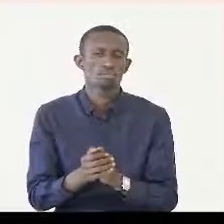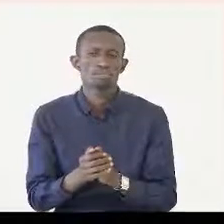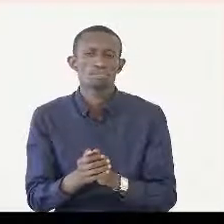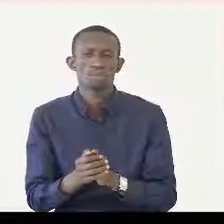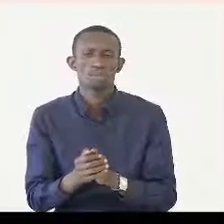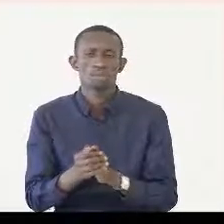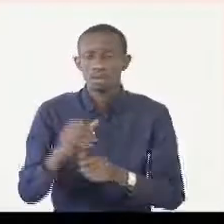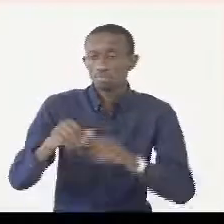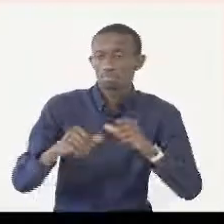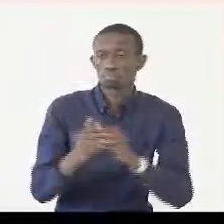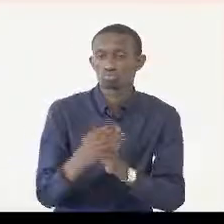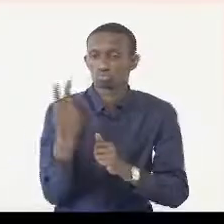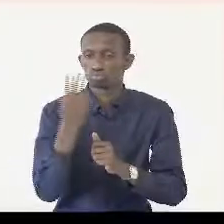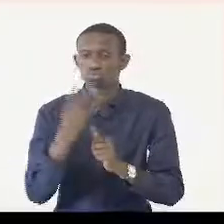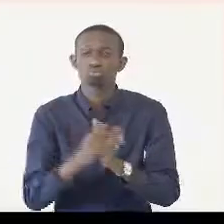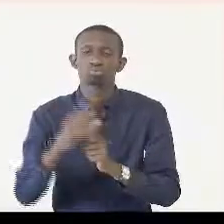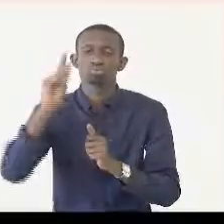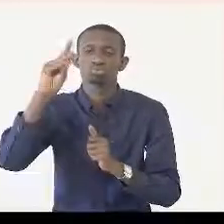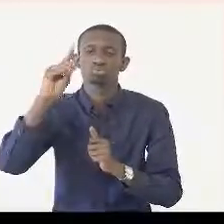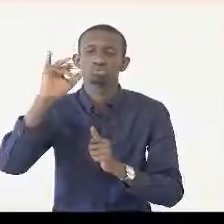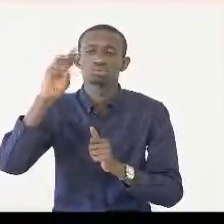And we add on more other